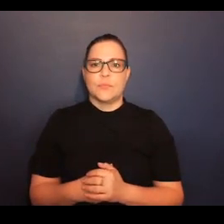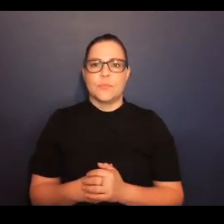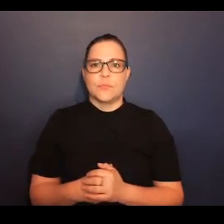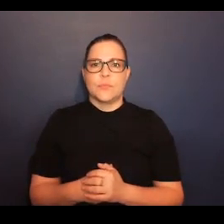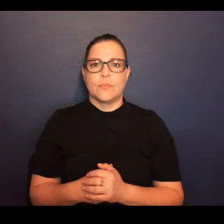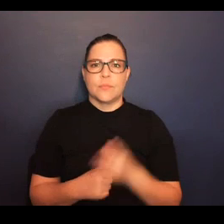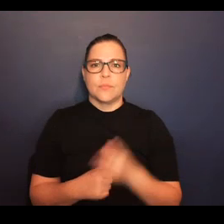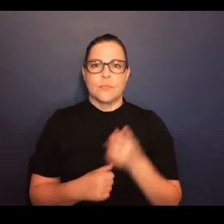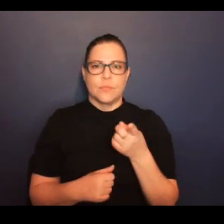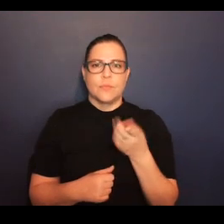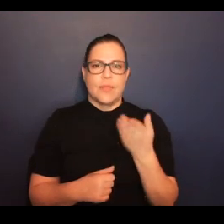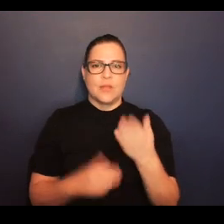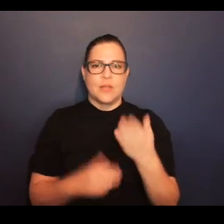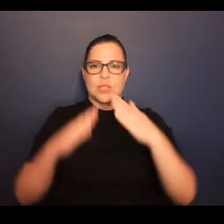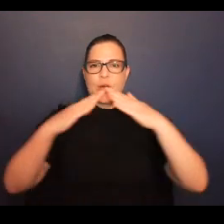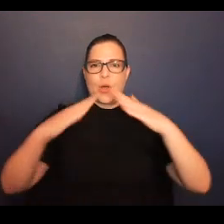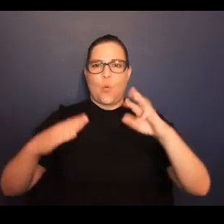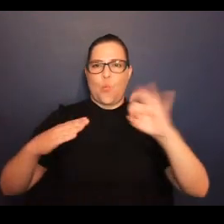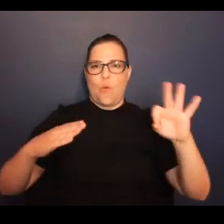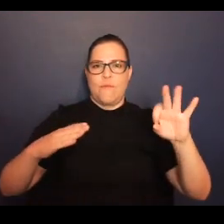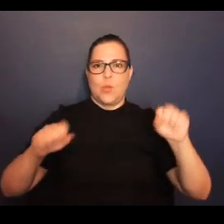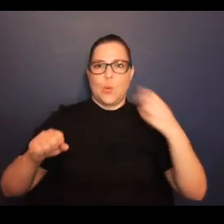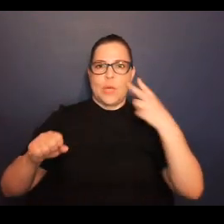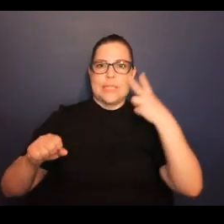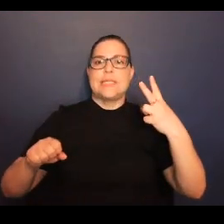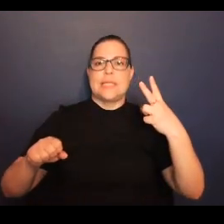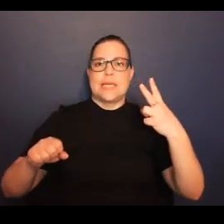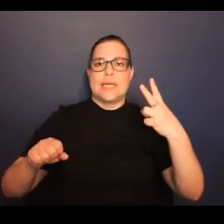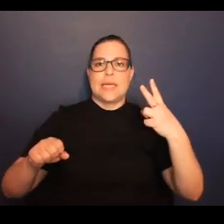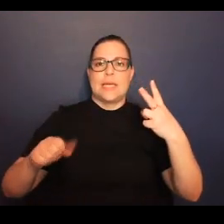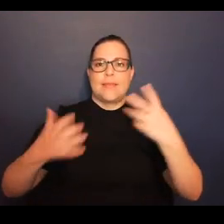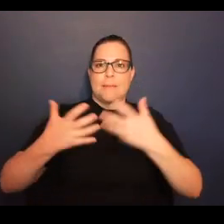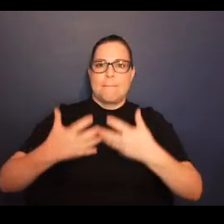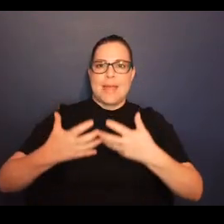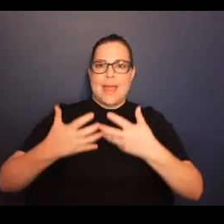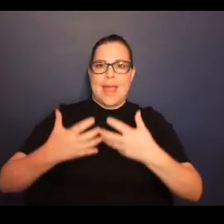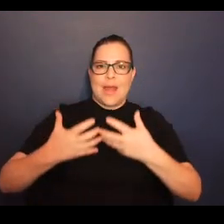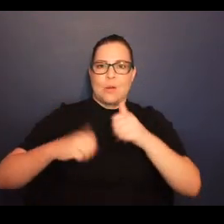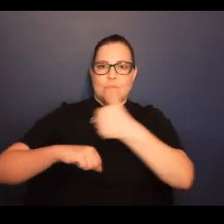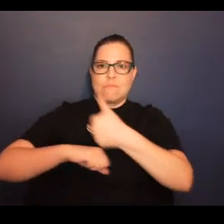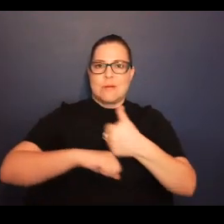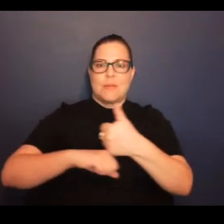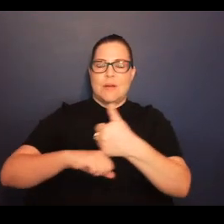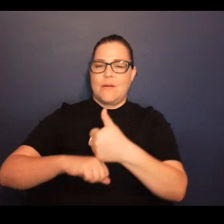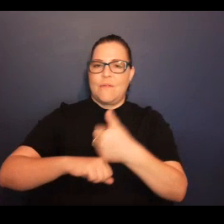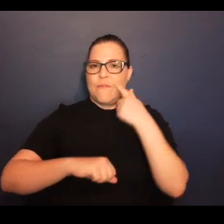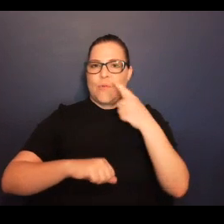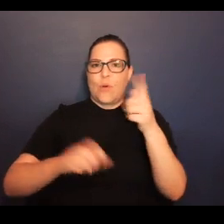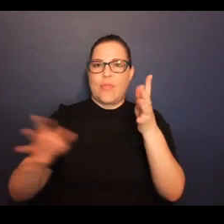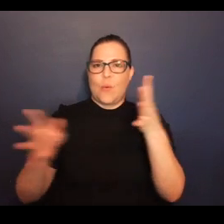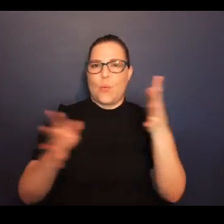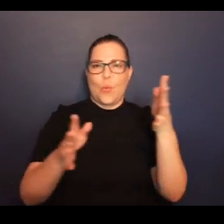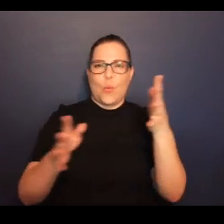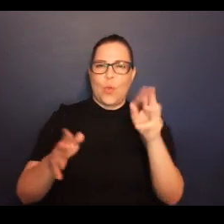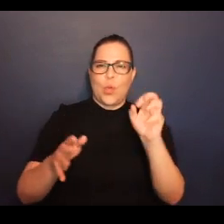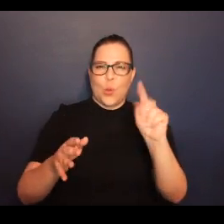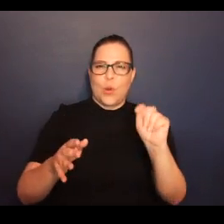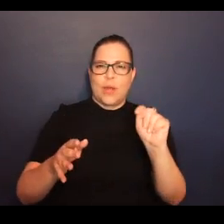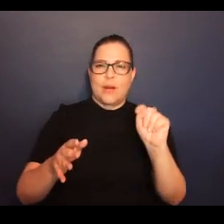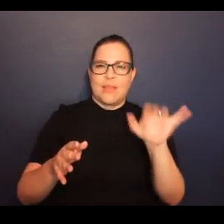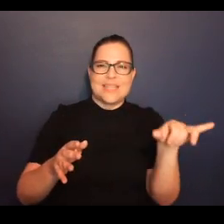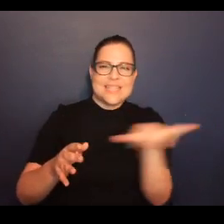And there you're on the roof, actually. And you can see that the mechanical is being installed for the condensing units above. And this is looking at the